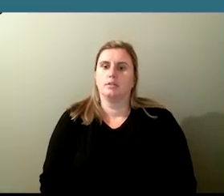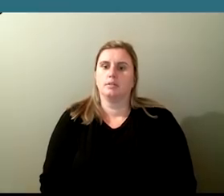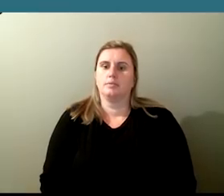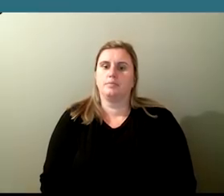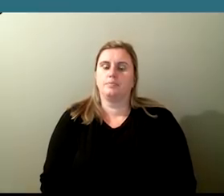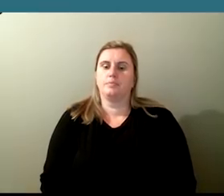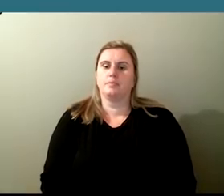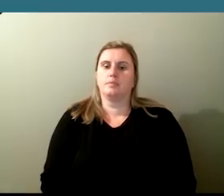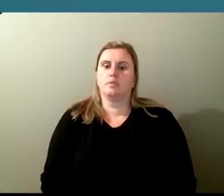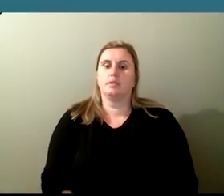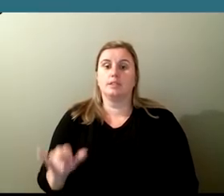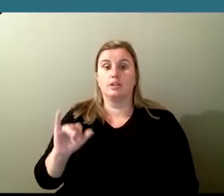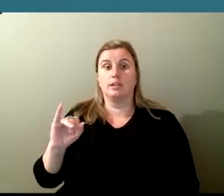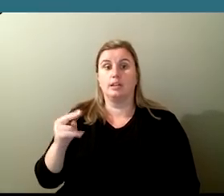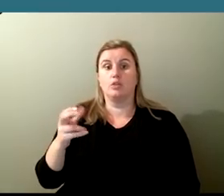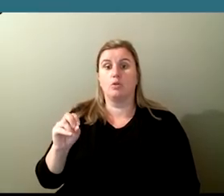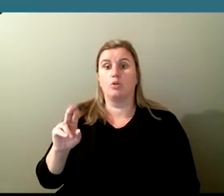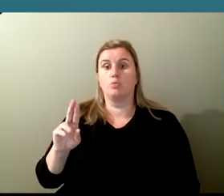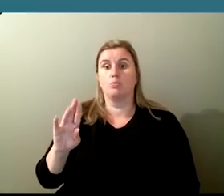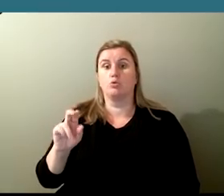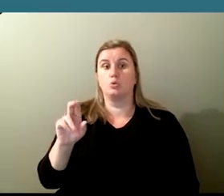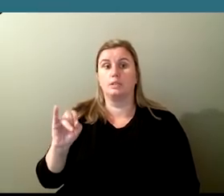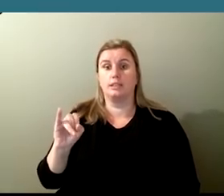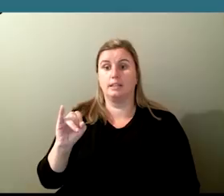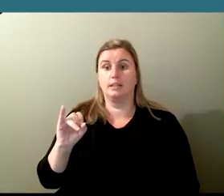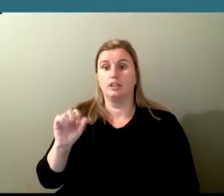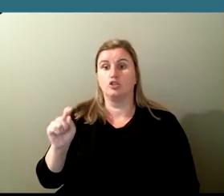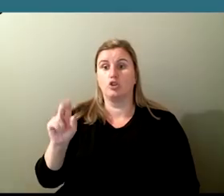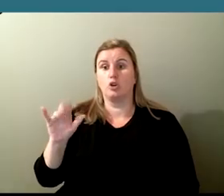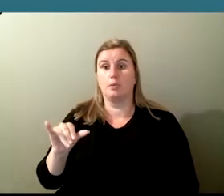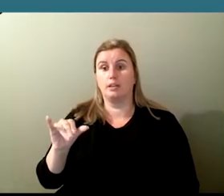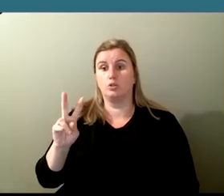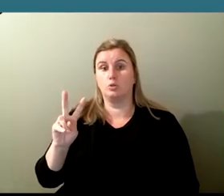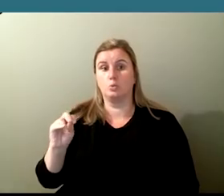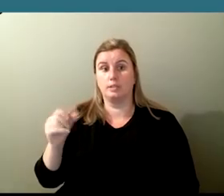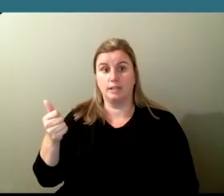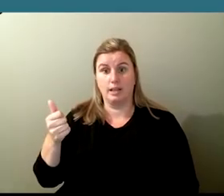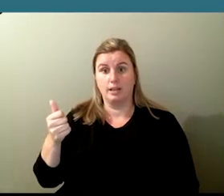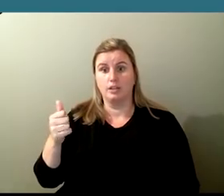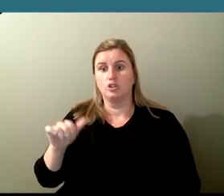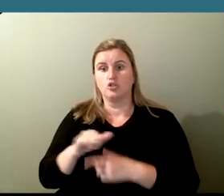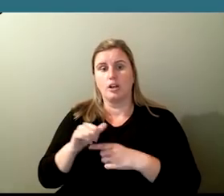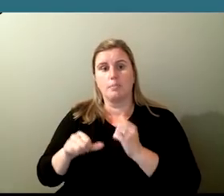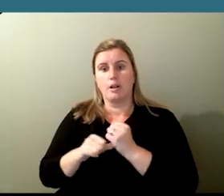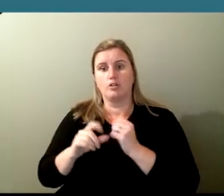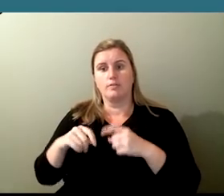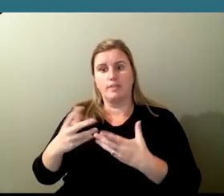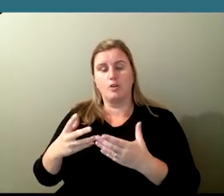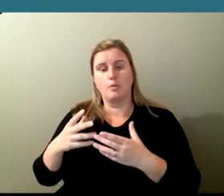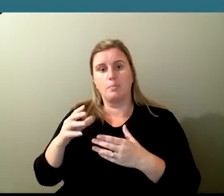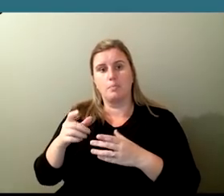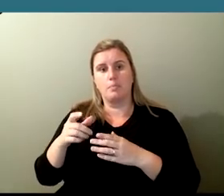Similarly, Niger-Bruzzi and Sturmy in 2010 trained paraeducators to implement or to deliver demand training to students with